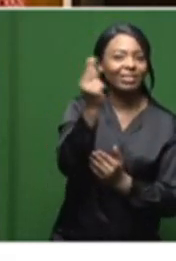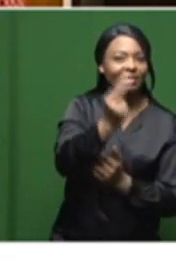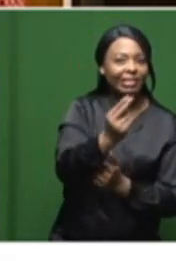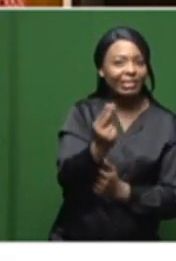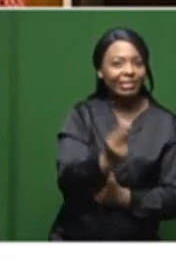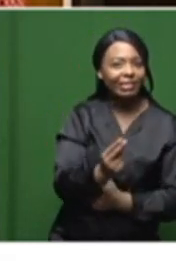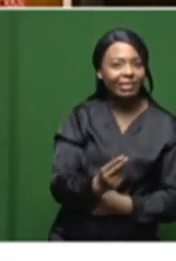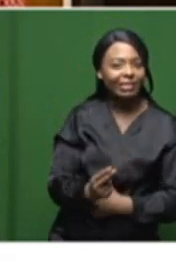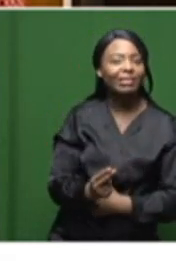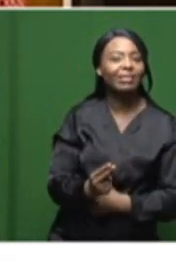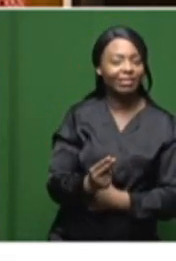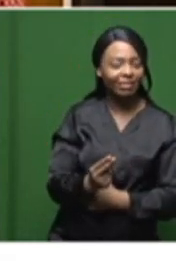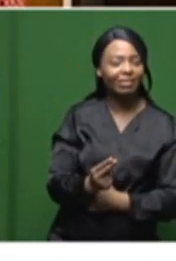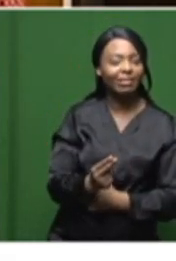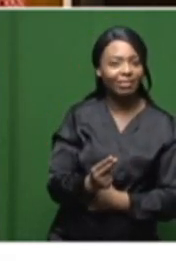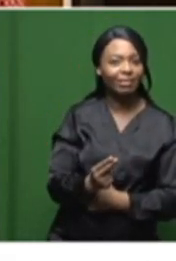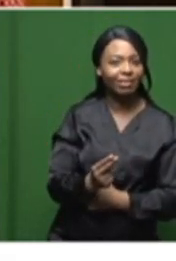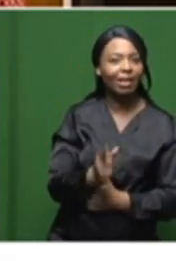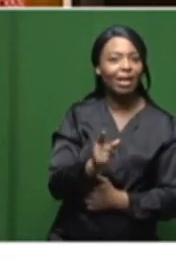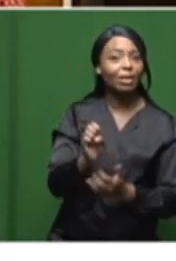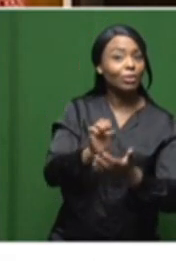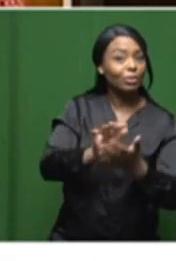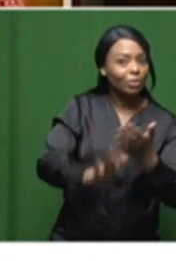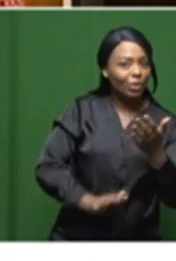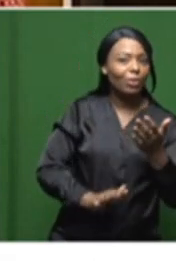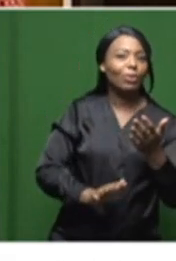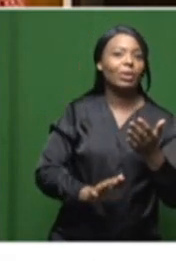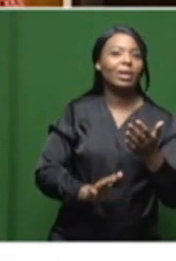were told by others, and that